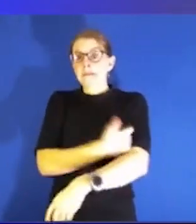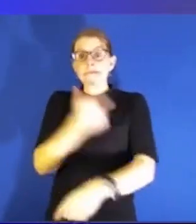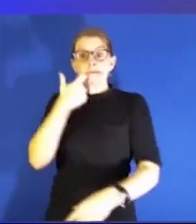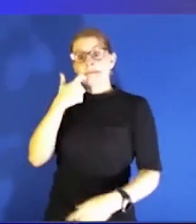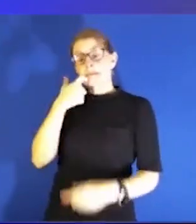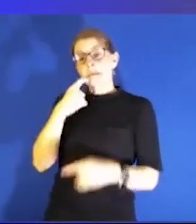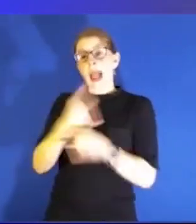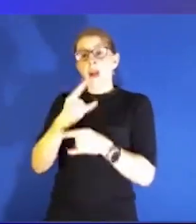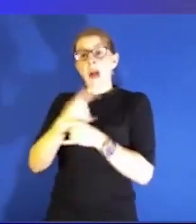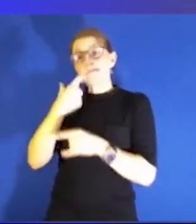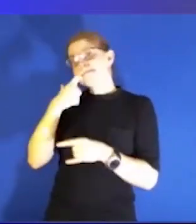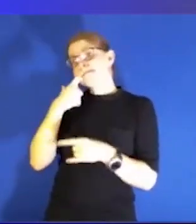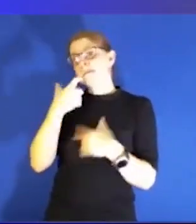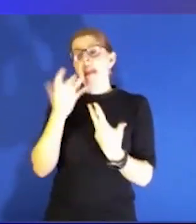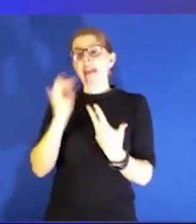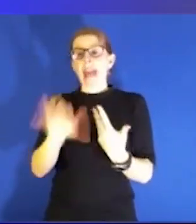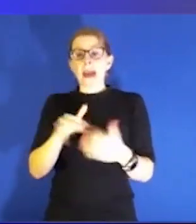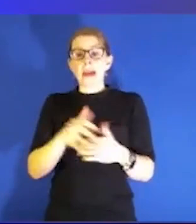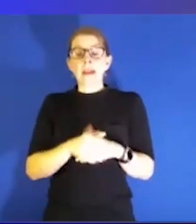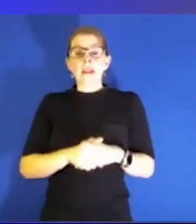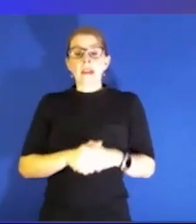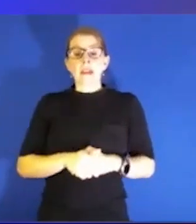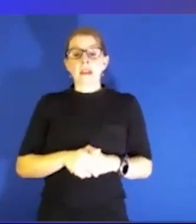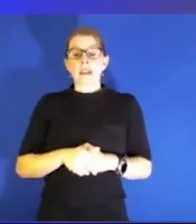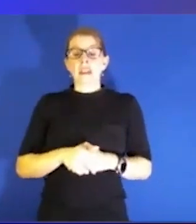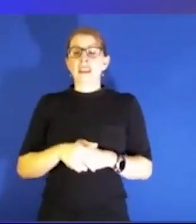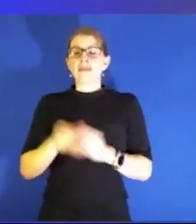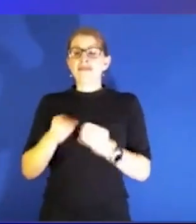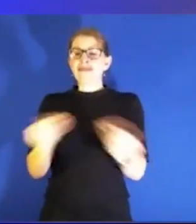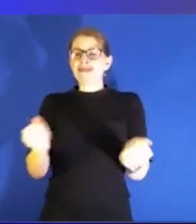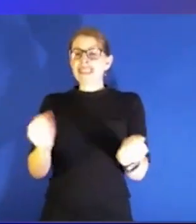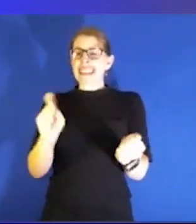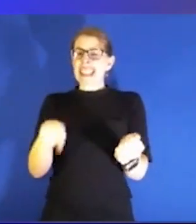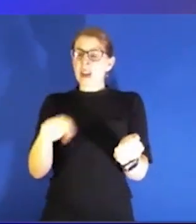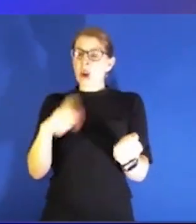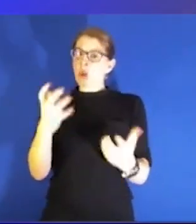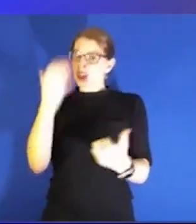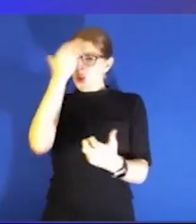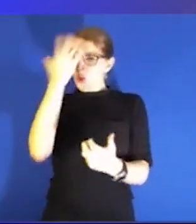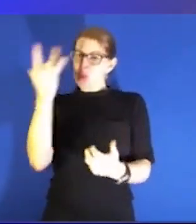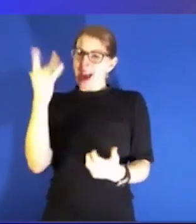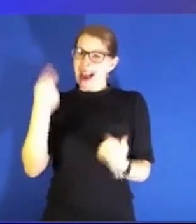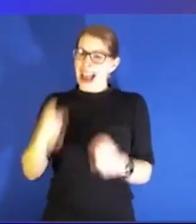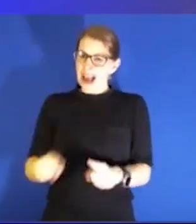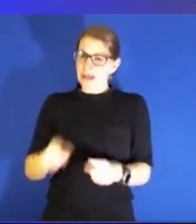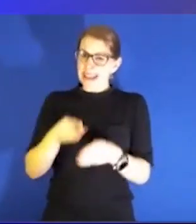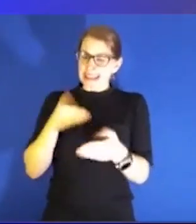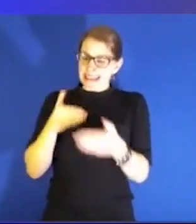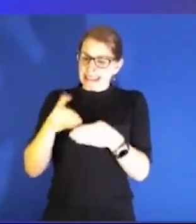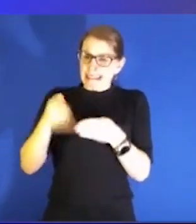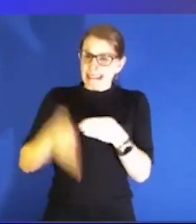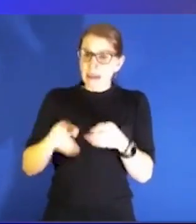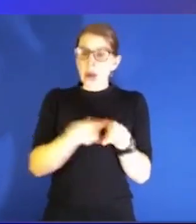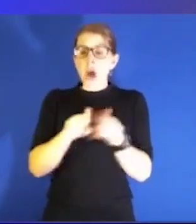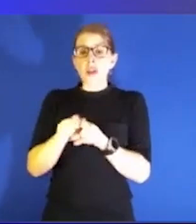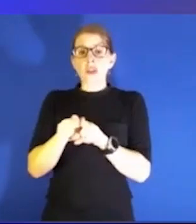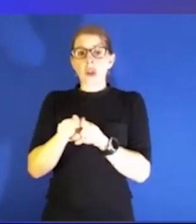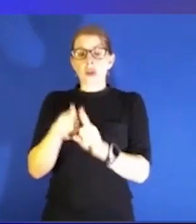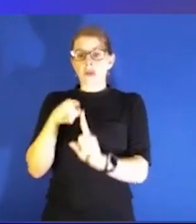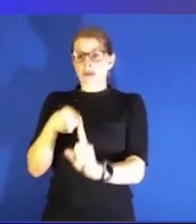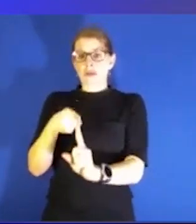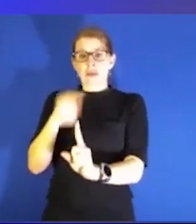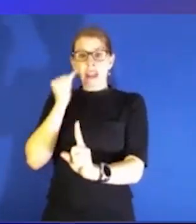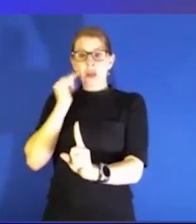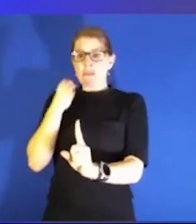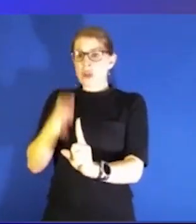so, we need to work on getting over that. We want to know why and what happened at the end. But also the point is, if the person is no longer